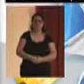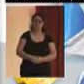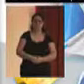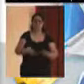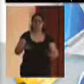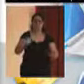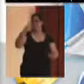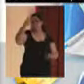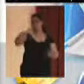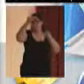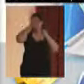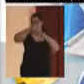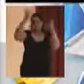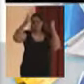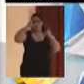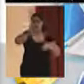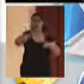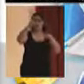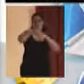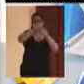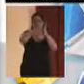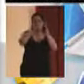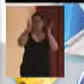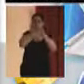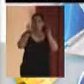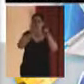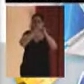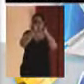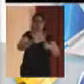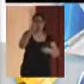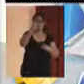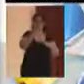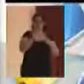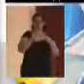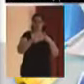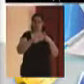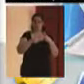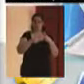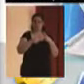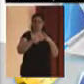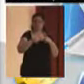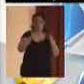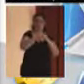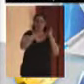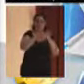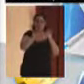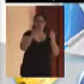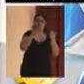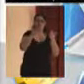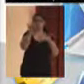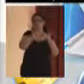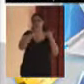And for that, ONCE has a virtual library that includes books in two formats mainly.